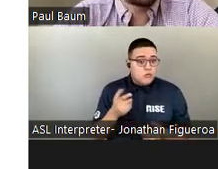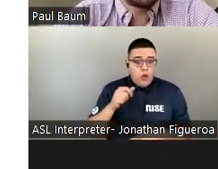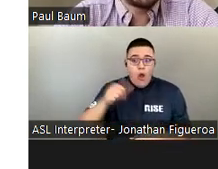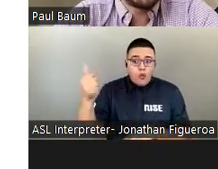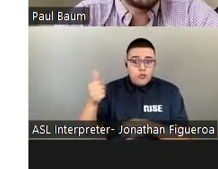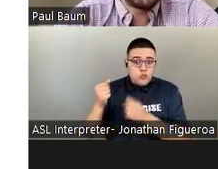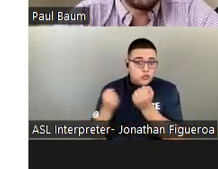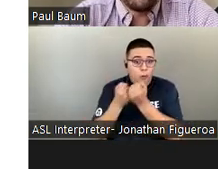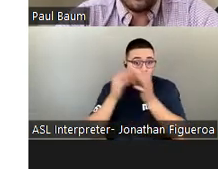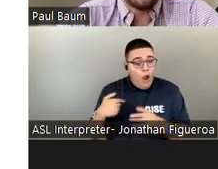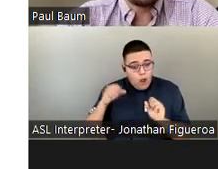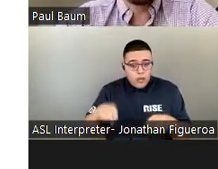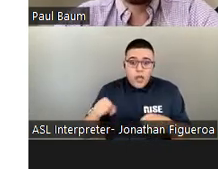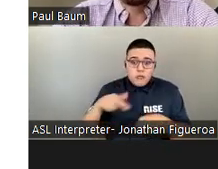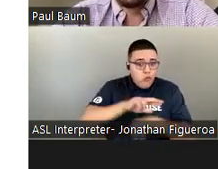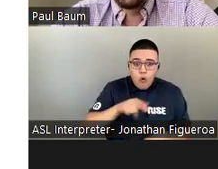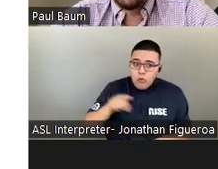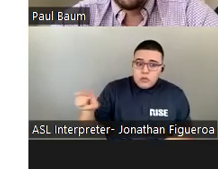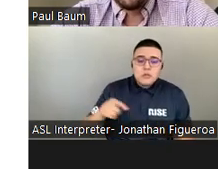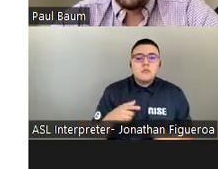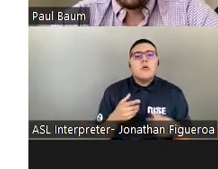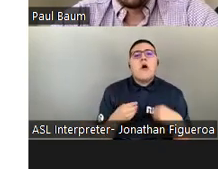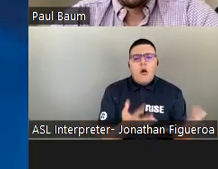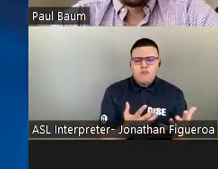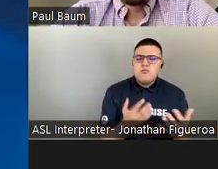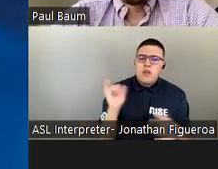and resources. Be an ally.